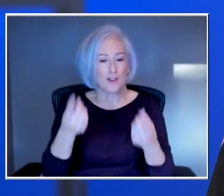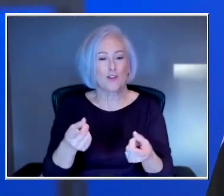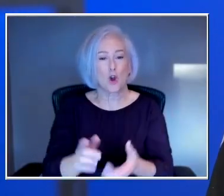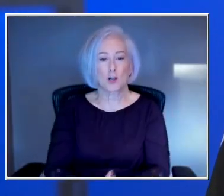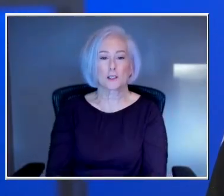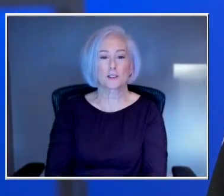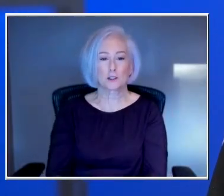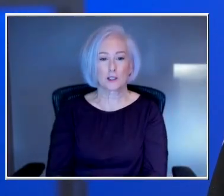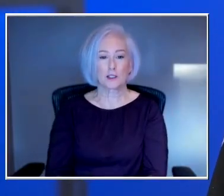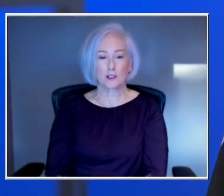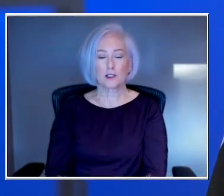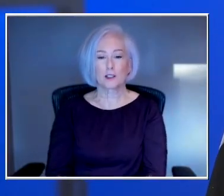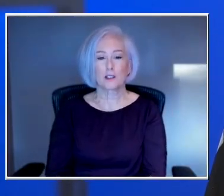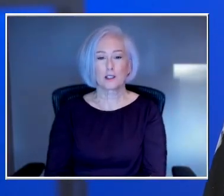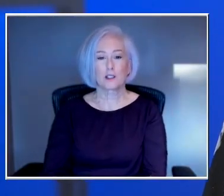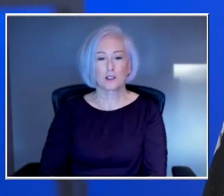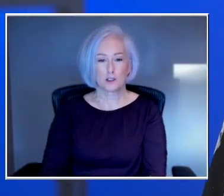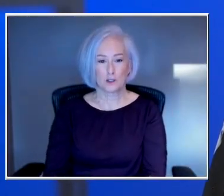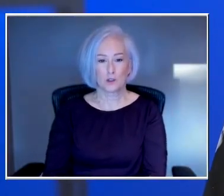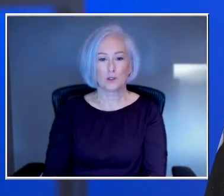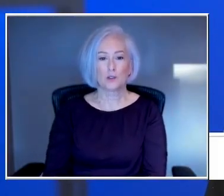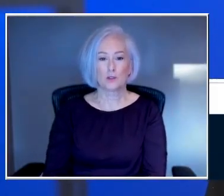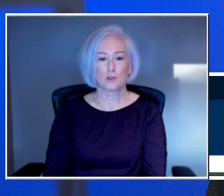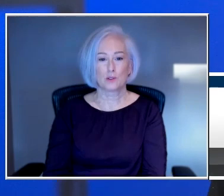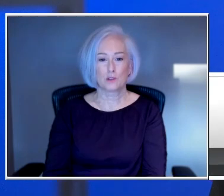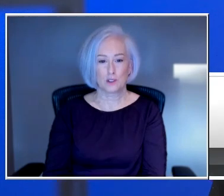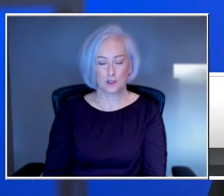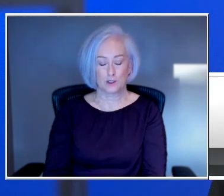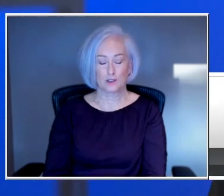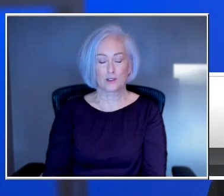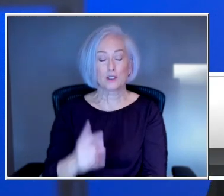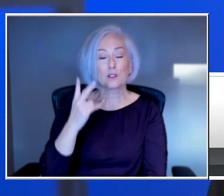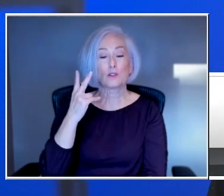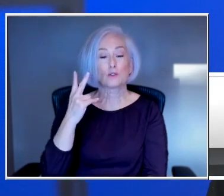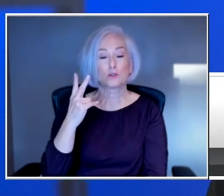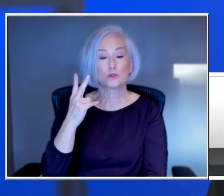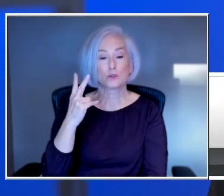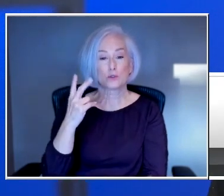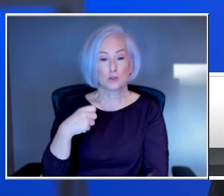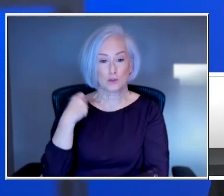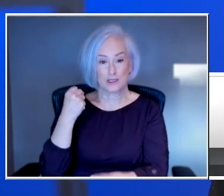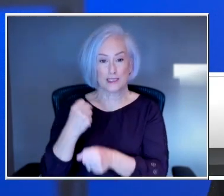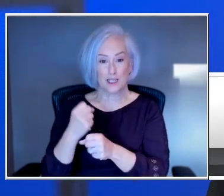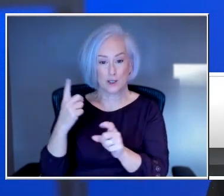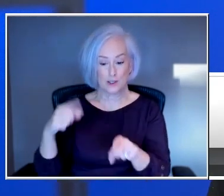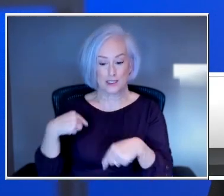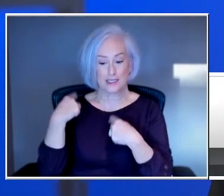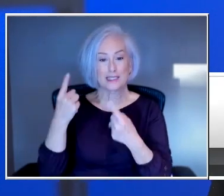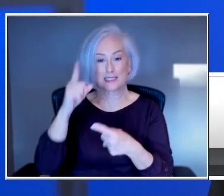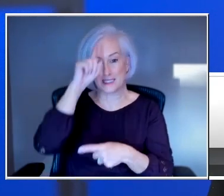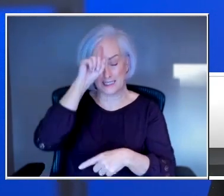It's been 2 years since my stroke,